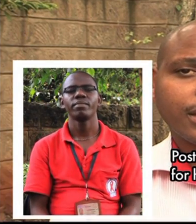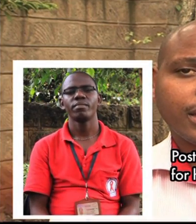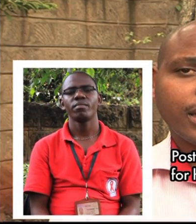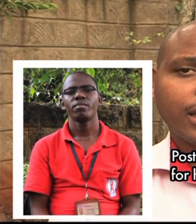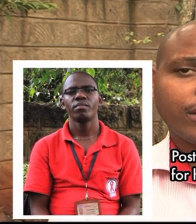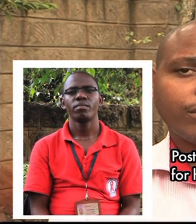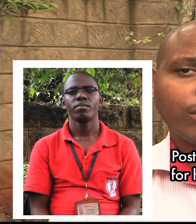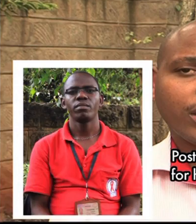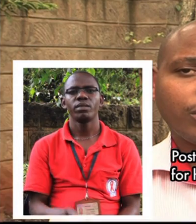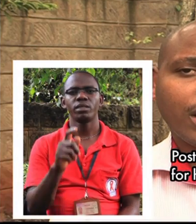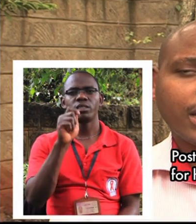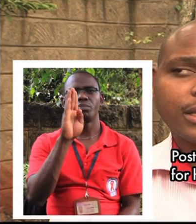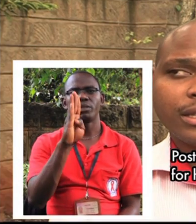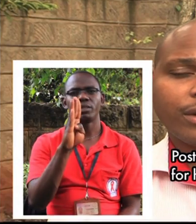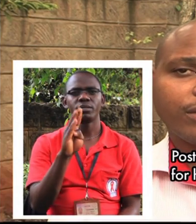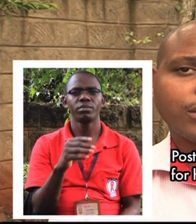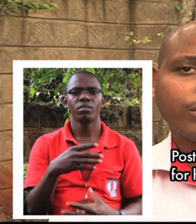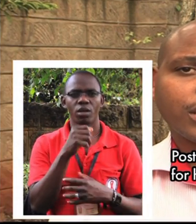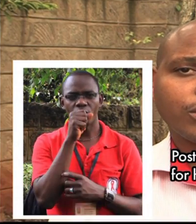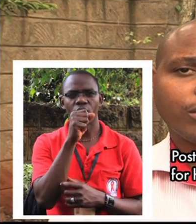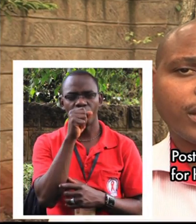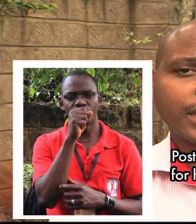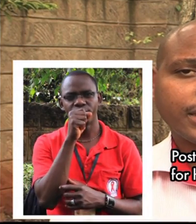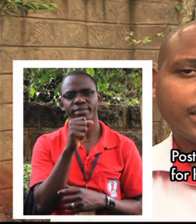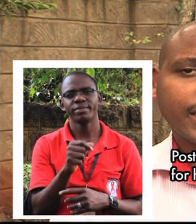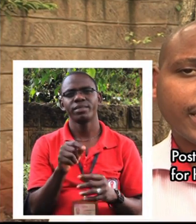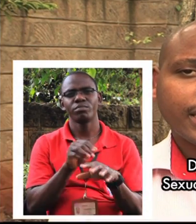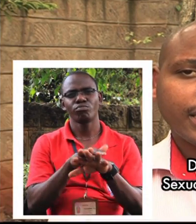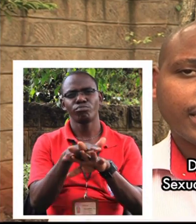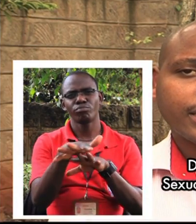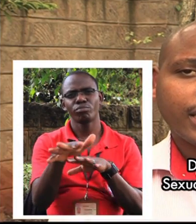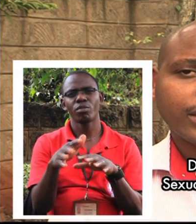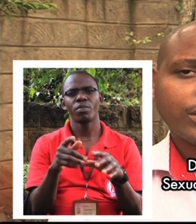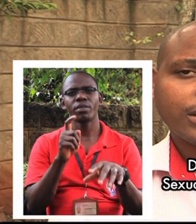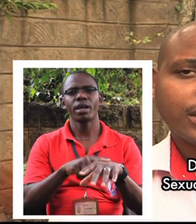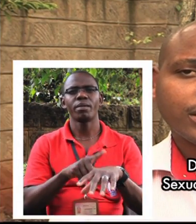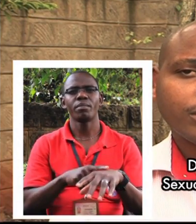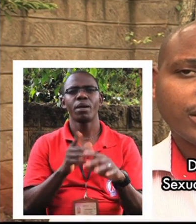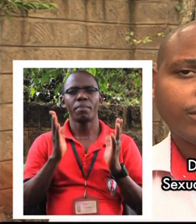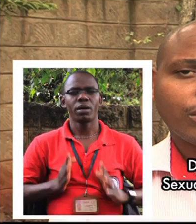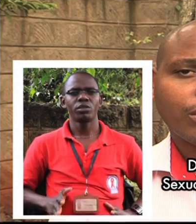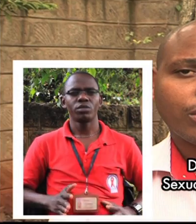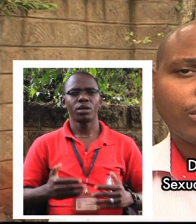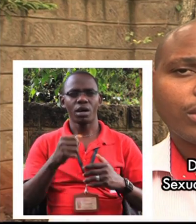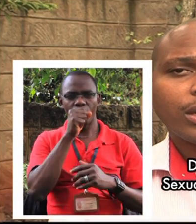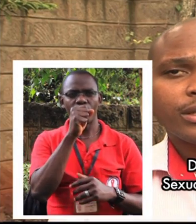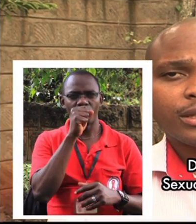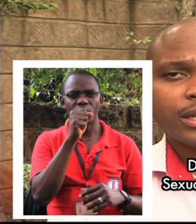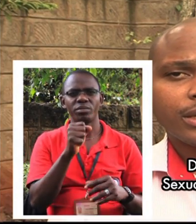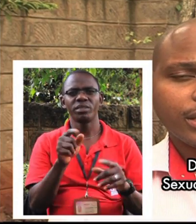prophylaxis for health workers and survivors of sexual violence, diagnosis and treatment